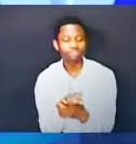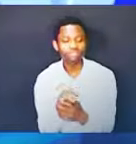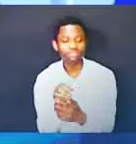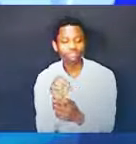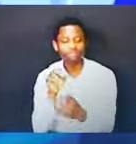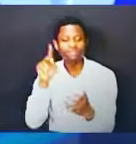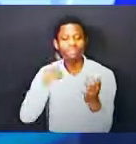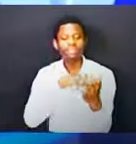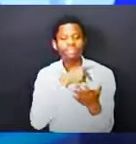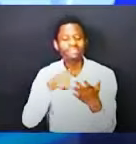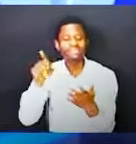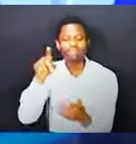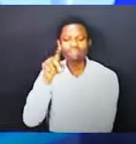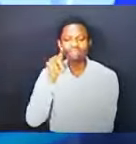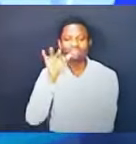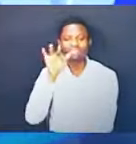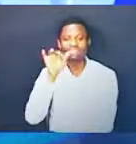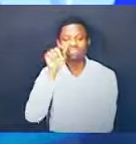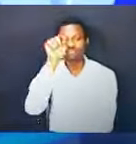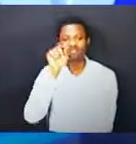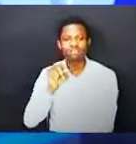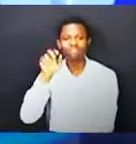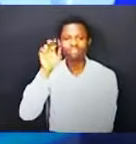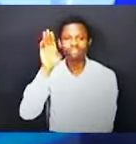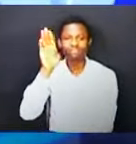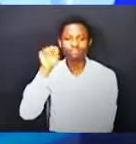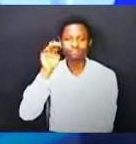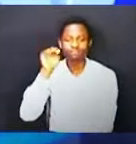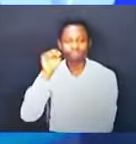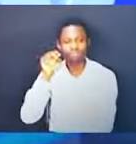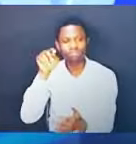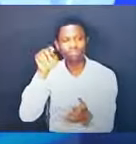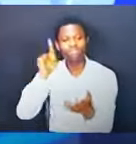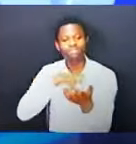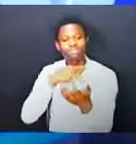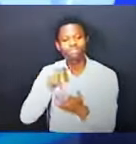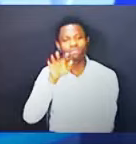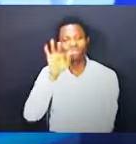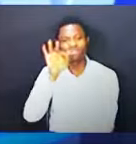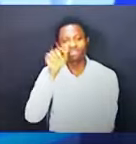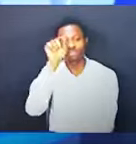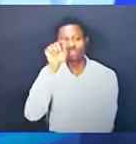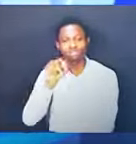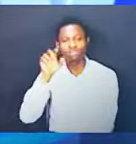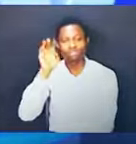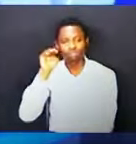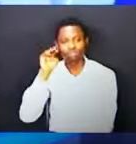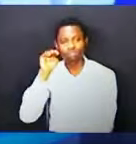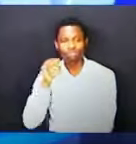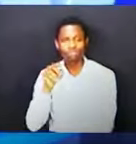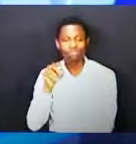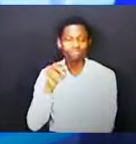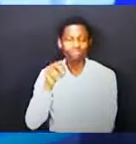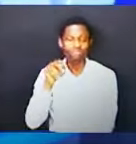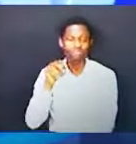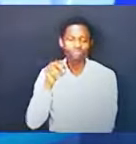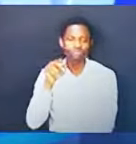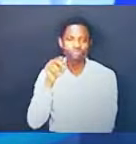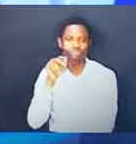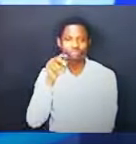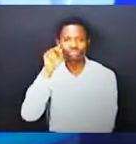verse 14. Enyum dun kro no enyum dun. Psalm 19 verse 14, the King James version.